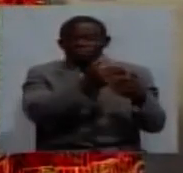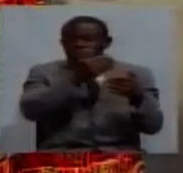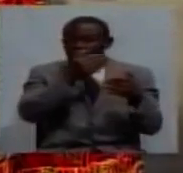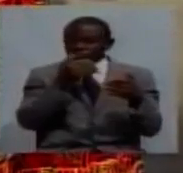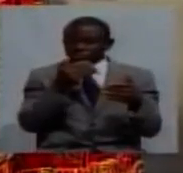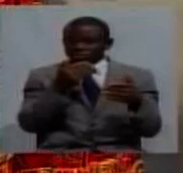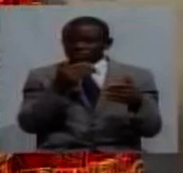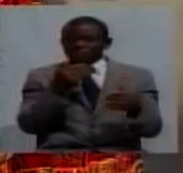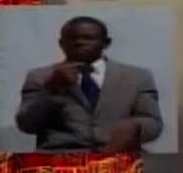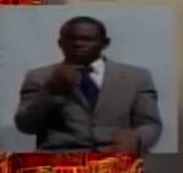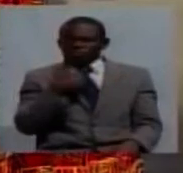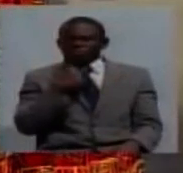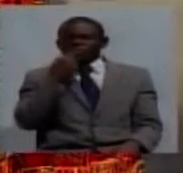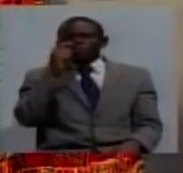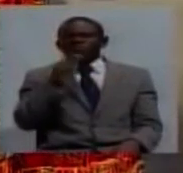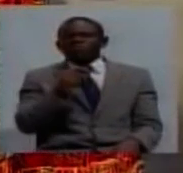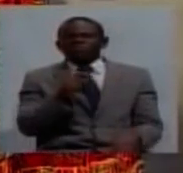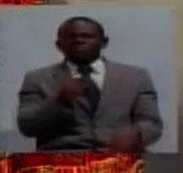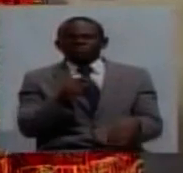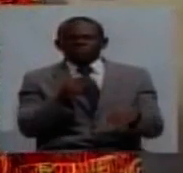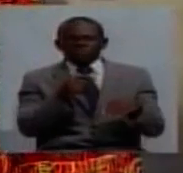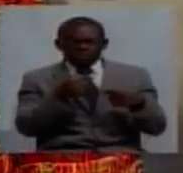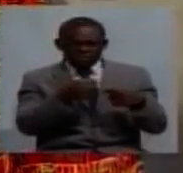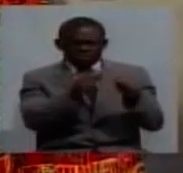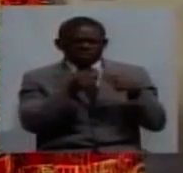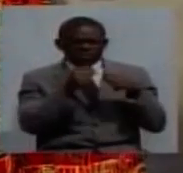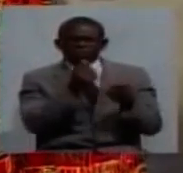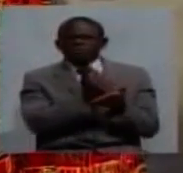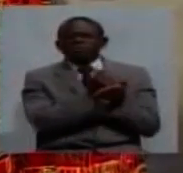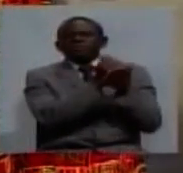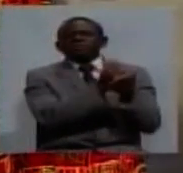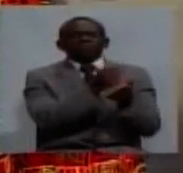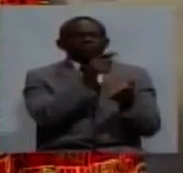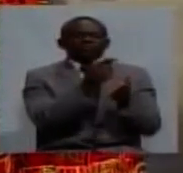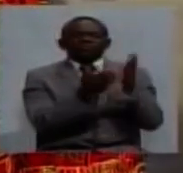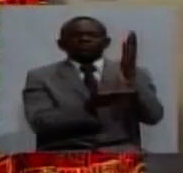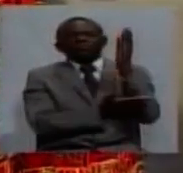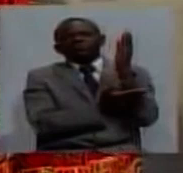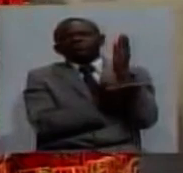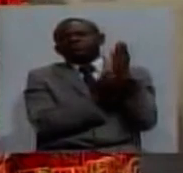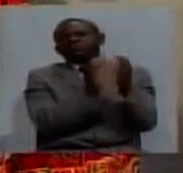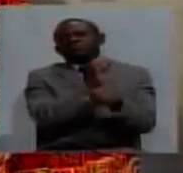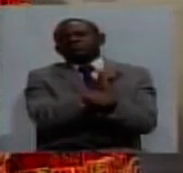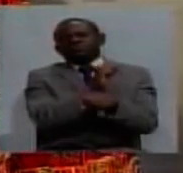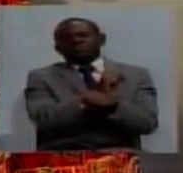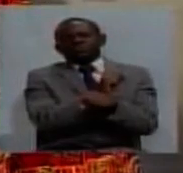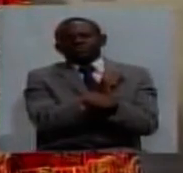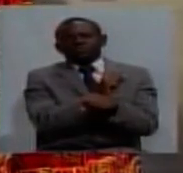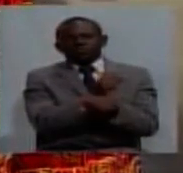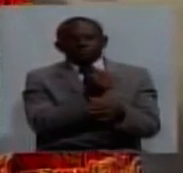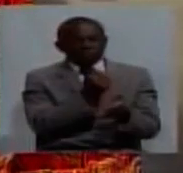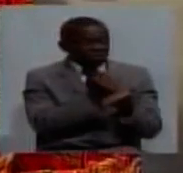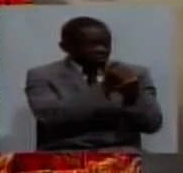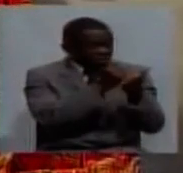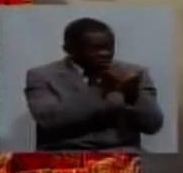improvement performance plan so that the person improves. All these things must be done before you can actually say, look, you